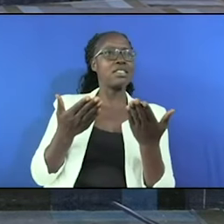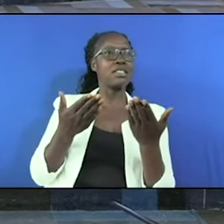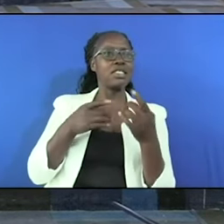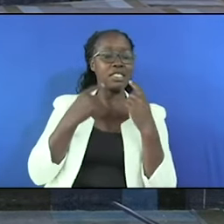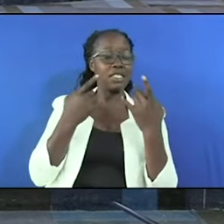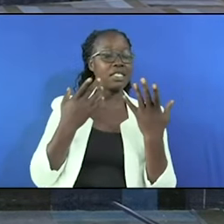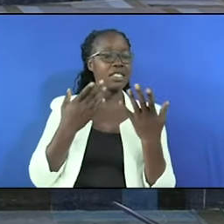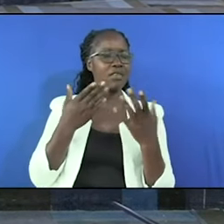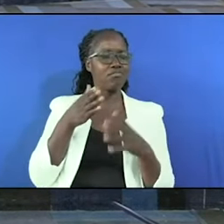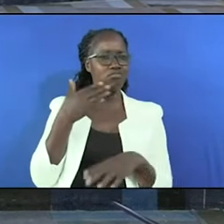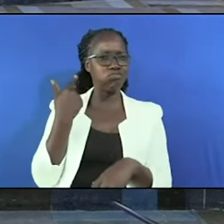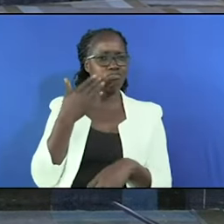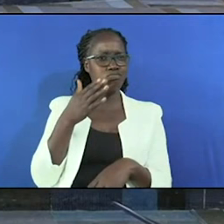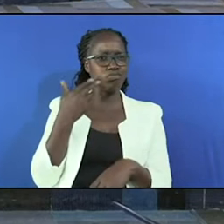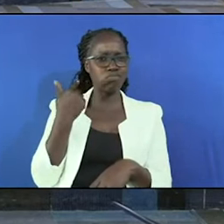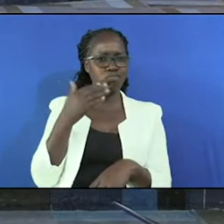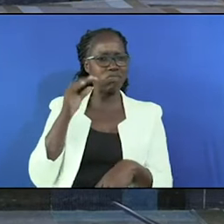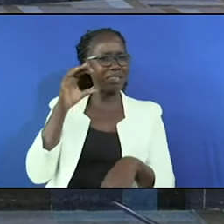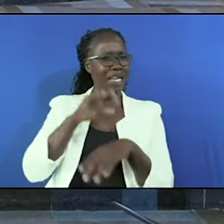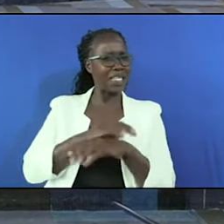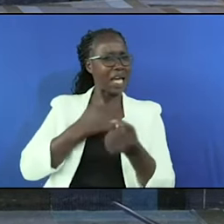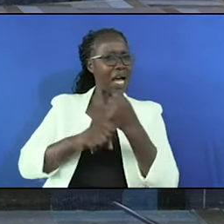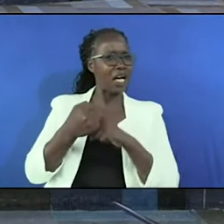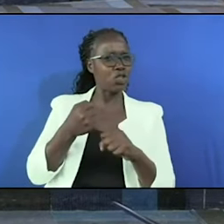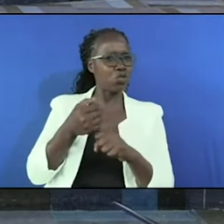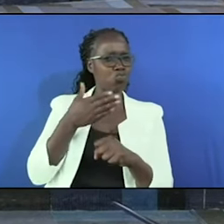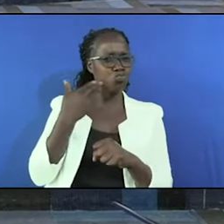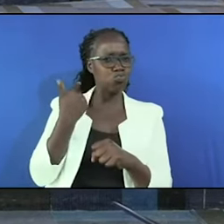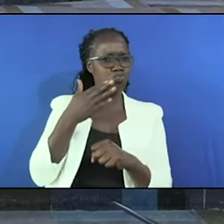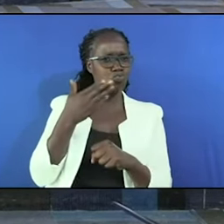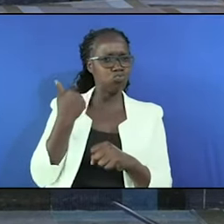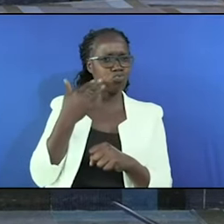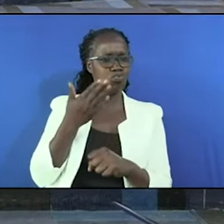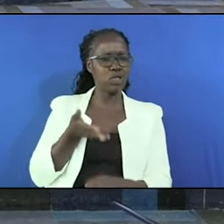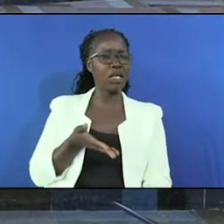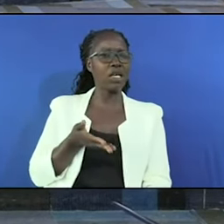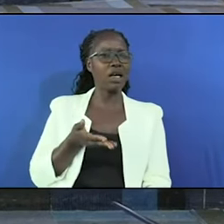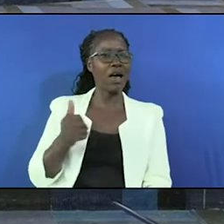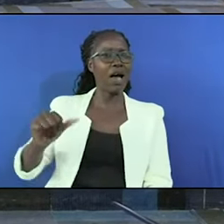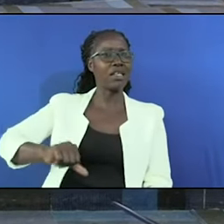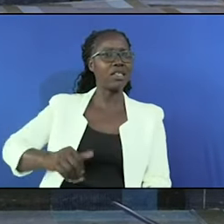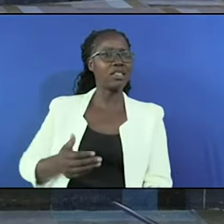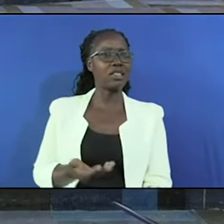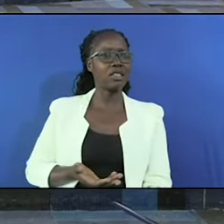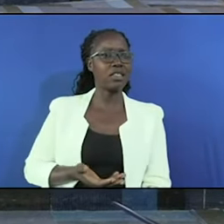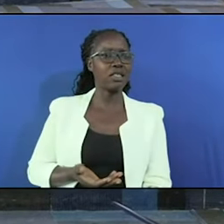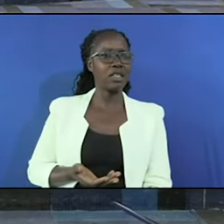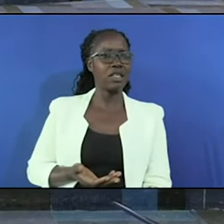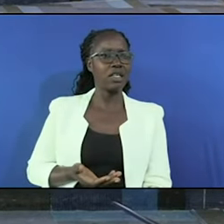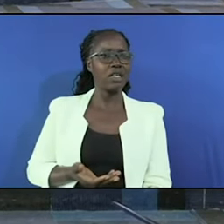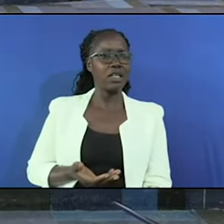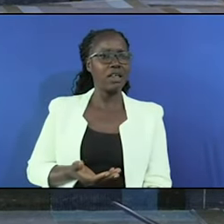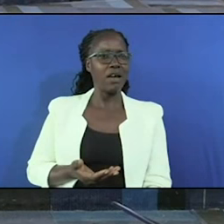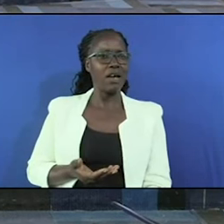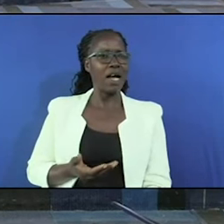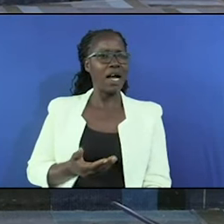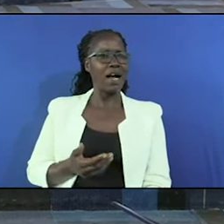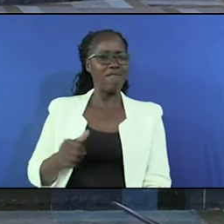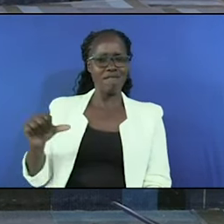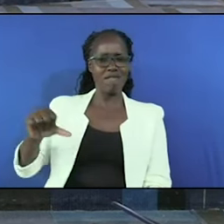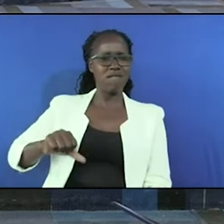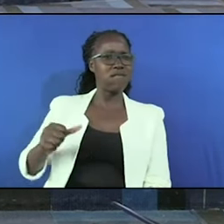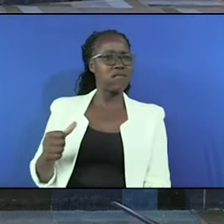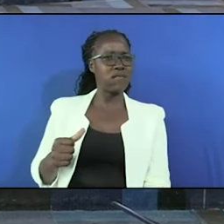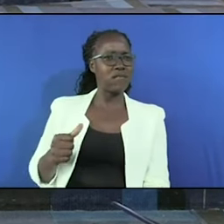And this woman was caught in the very act of what? Adultery. A sin which was